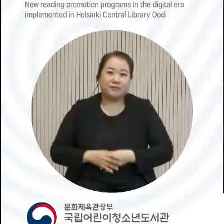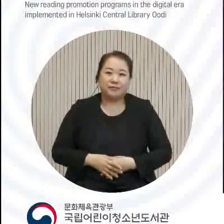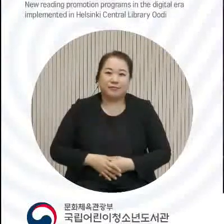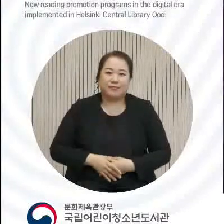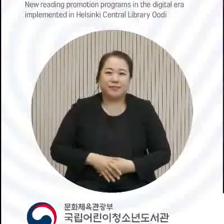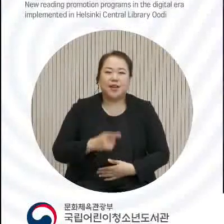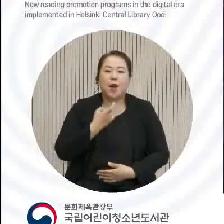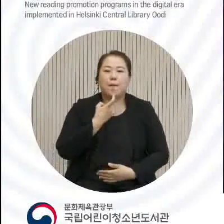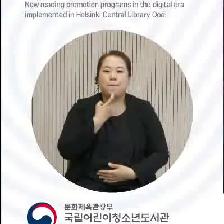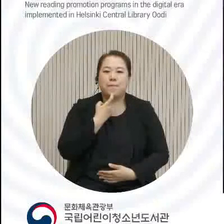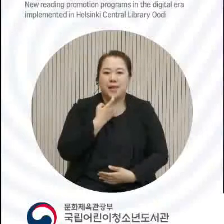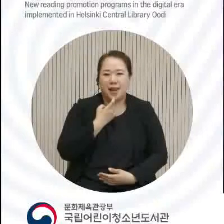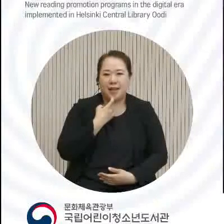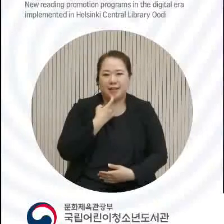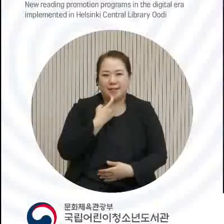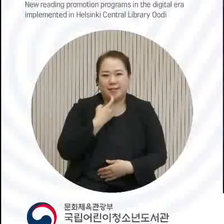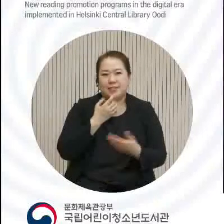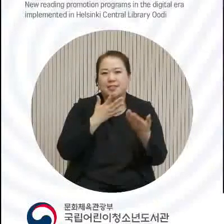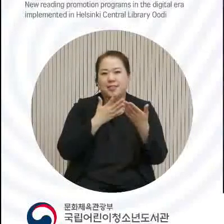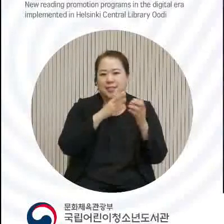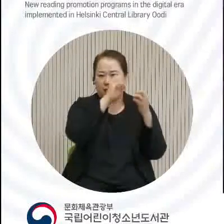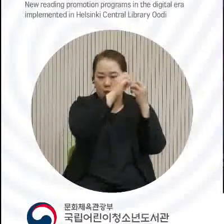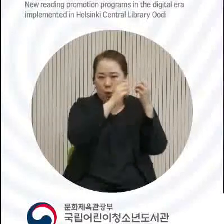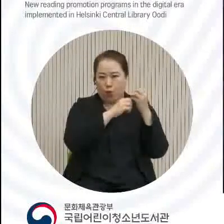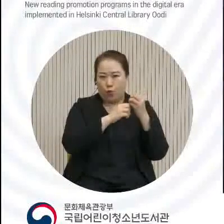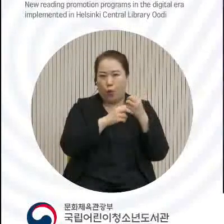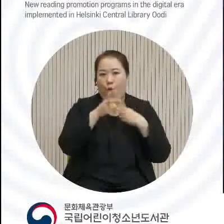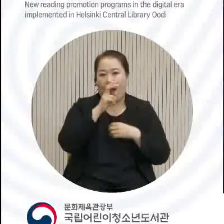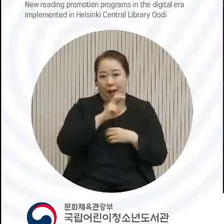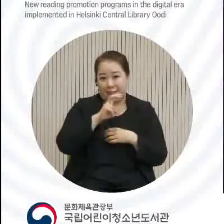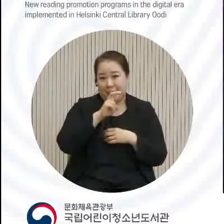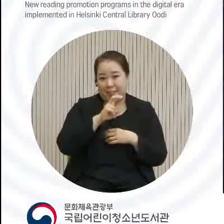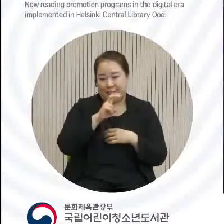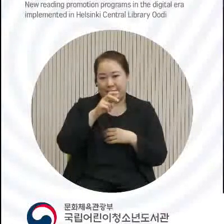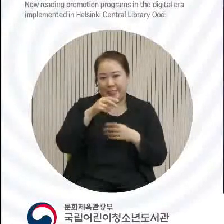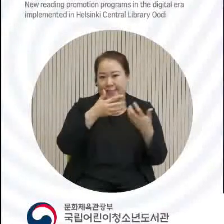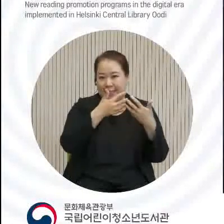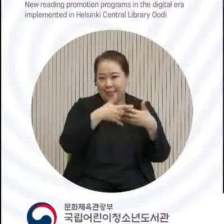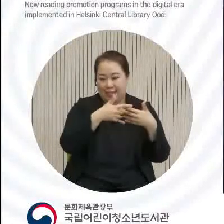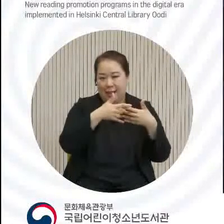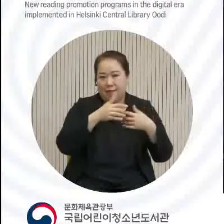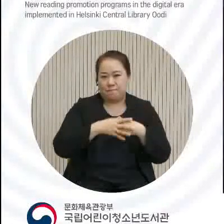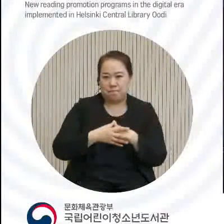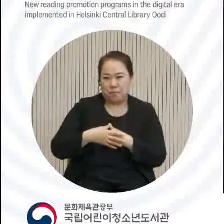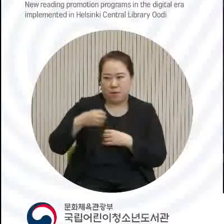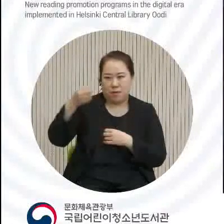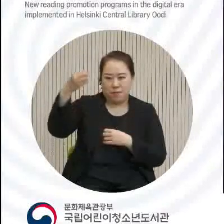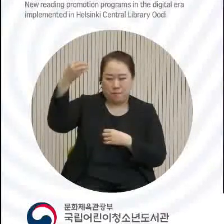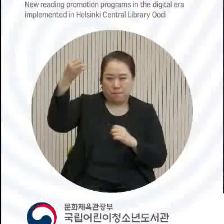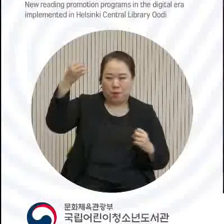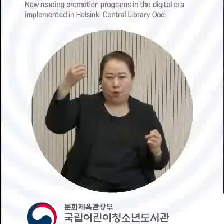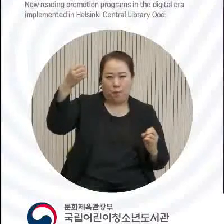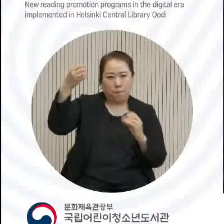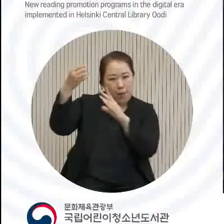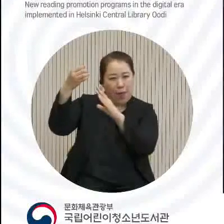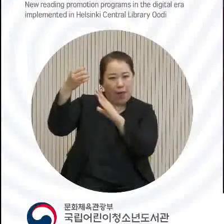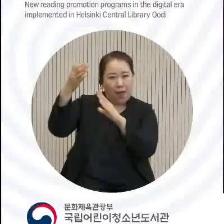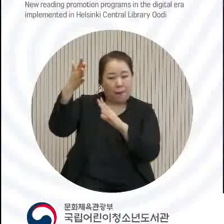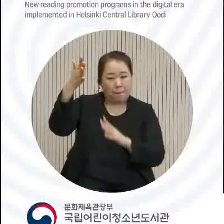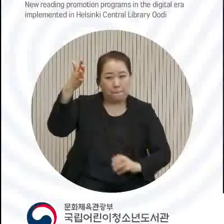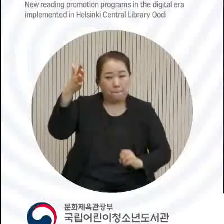We project that one to the wall. Also, some forest animals and plants are included in the animated